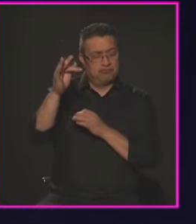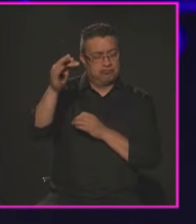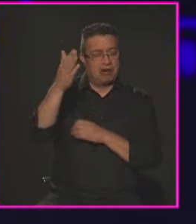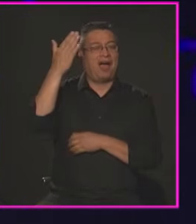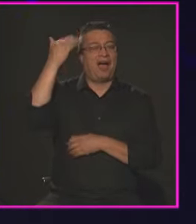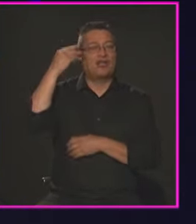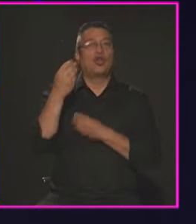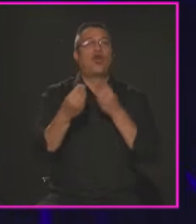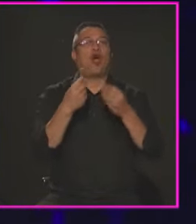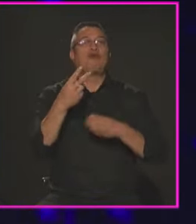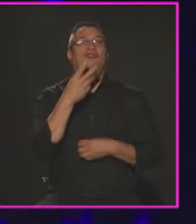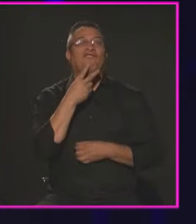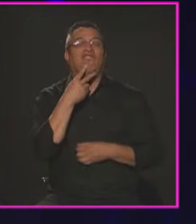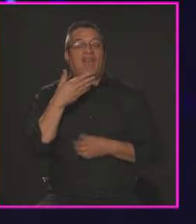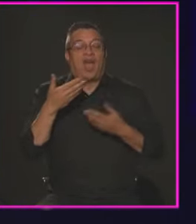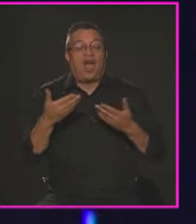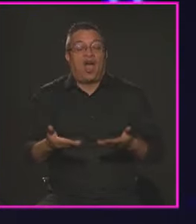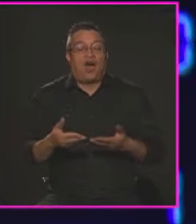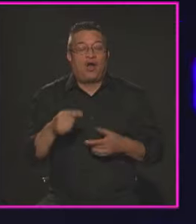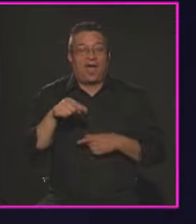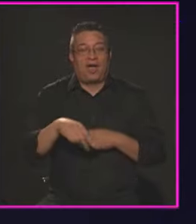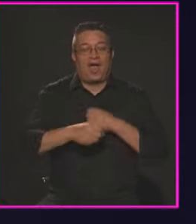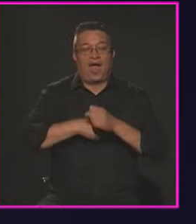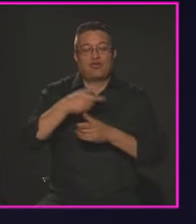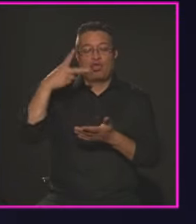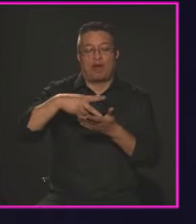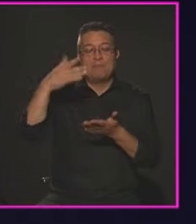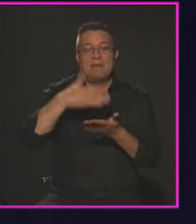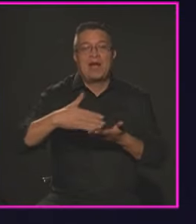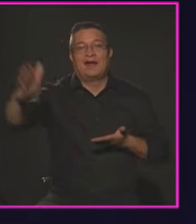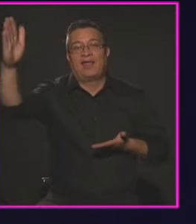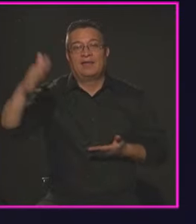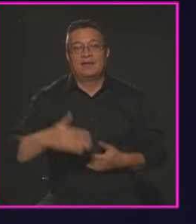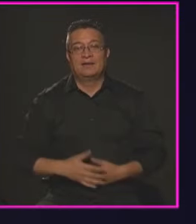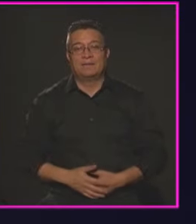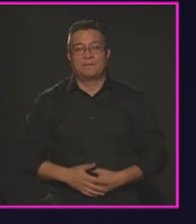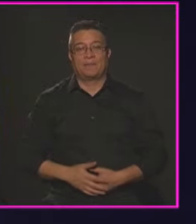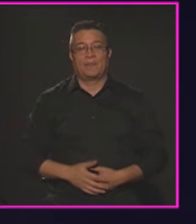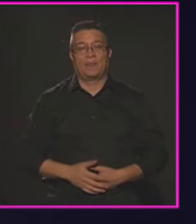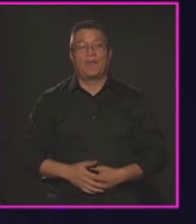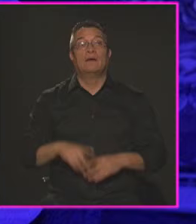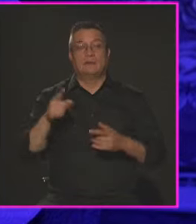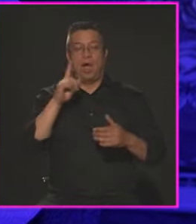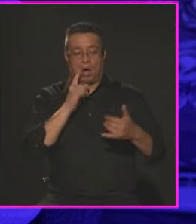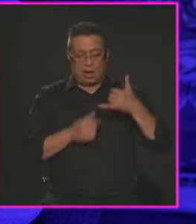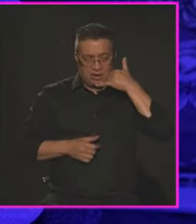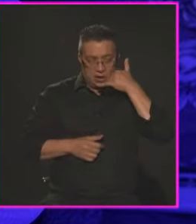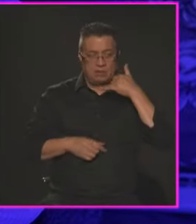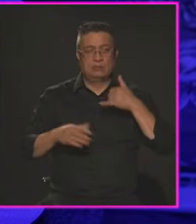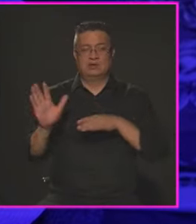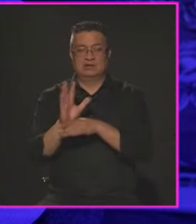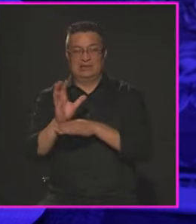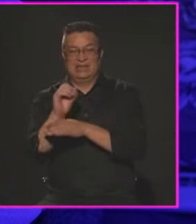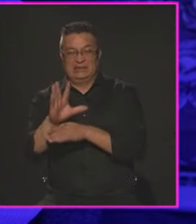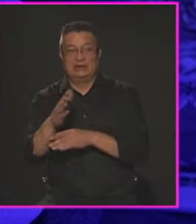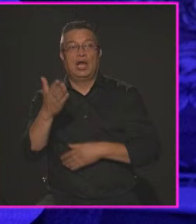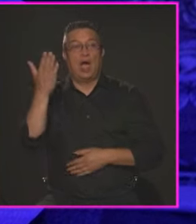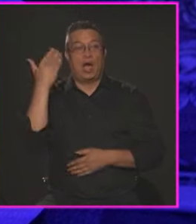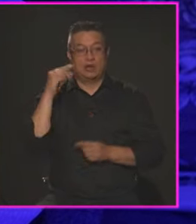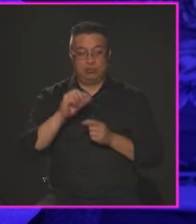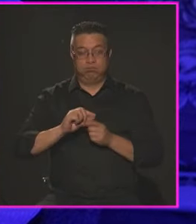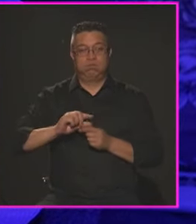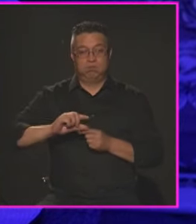outcome of telephone or cinema, which was just being developed. But then also, people thought